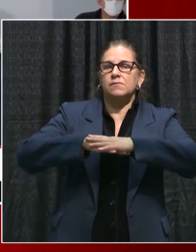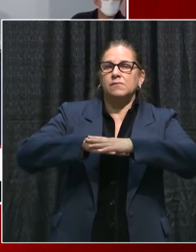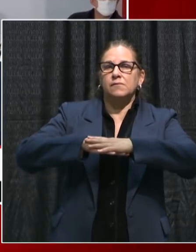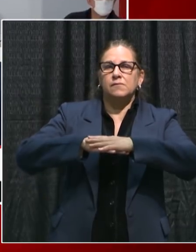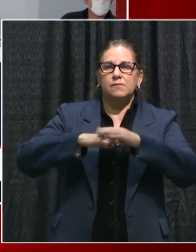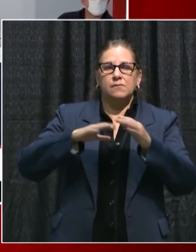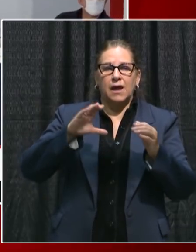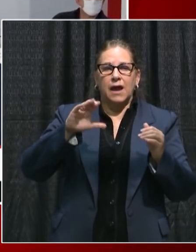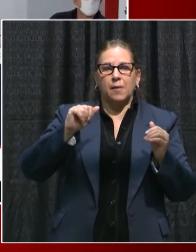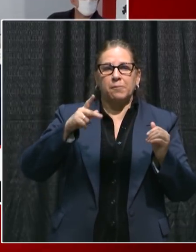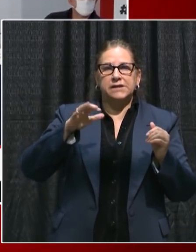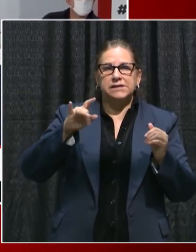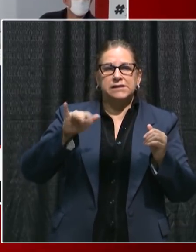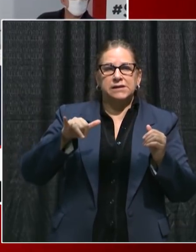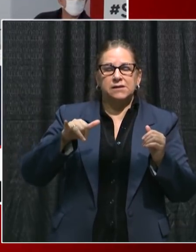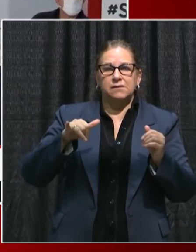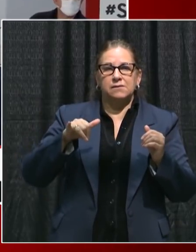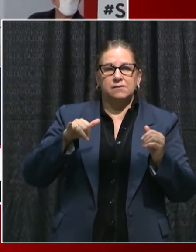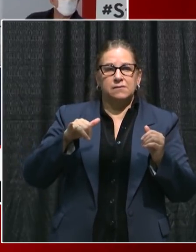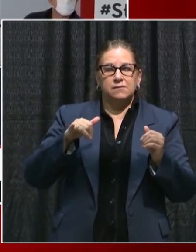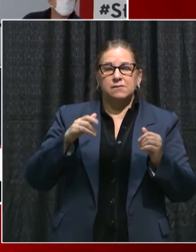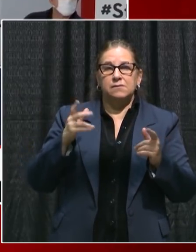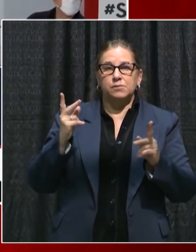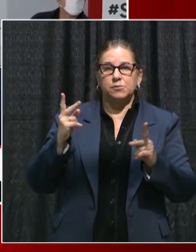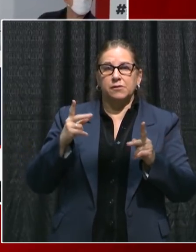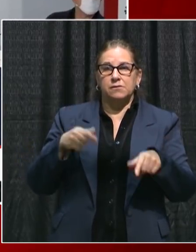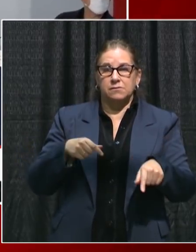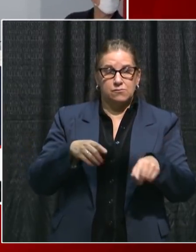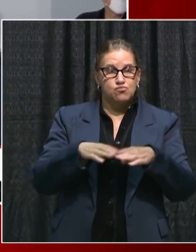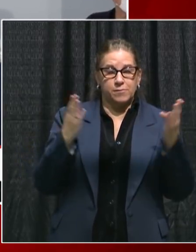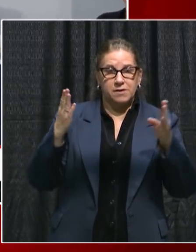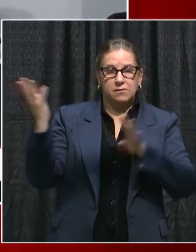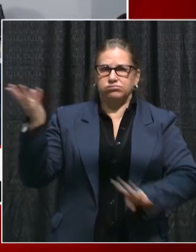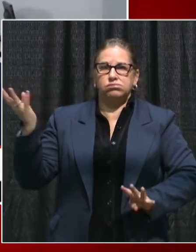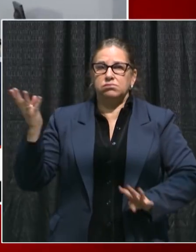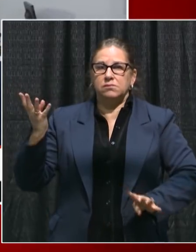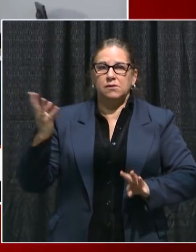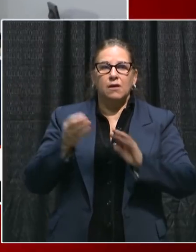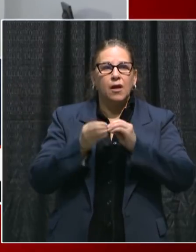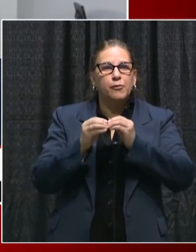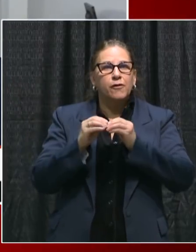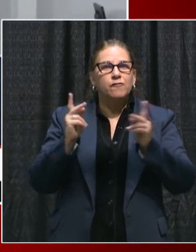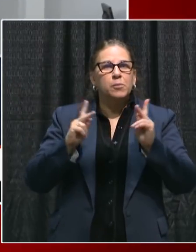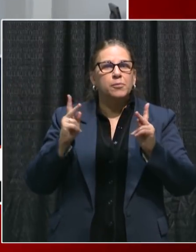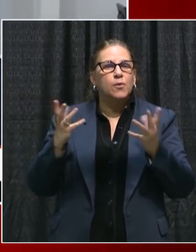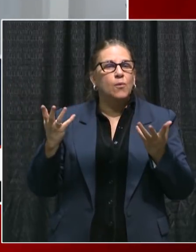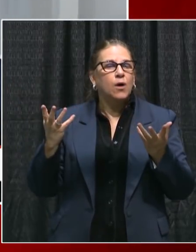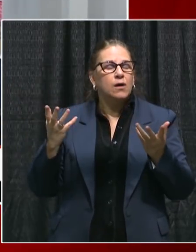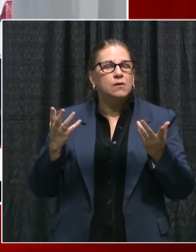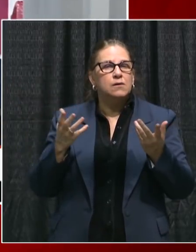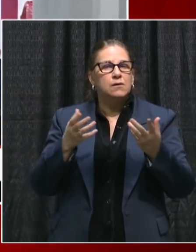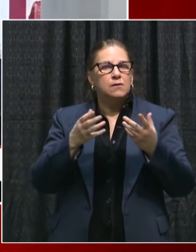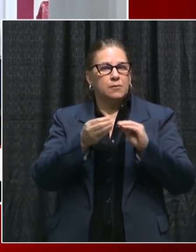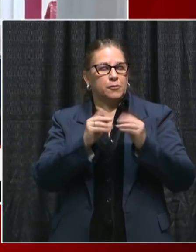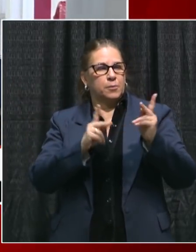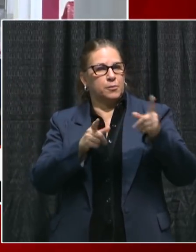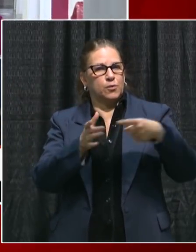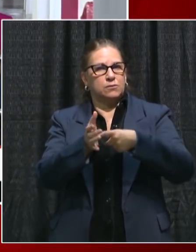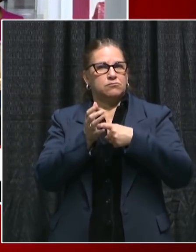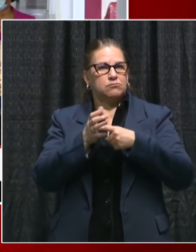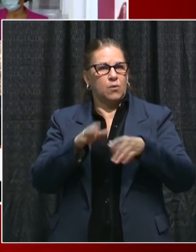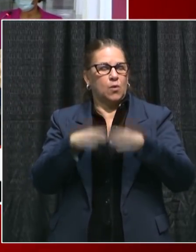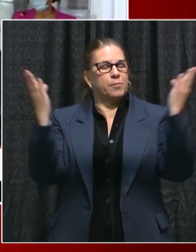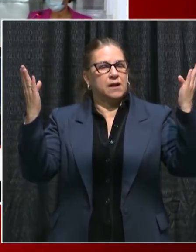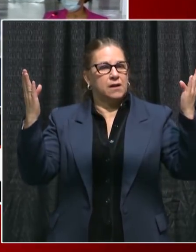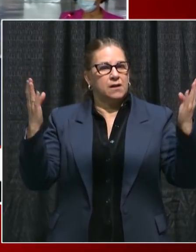What actually do we have to look for before we would see that this would go active? Let me turn to Director